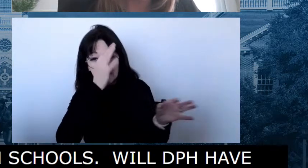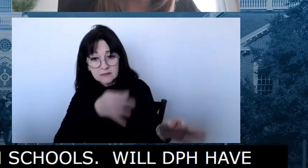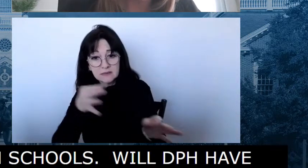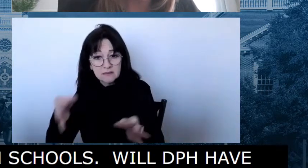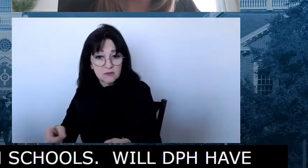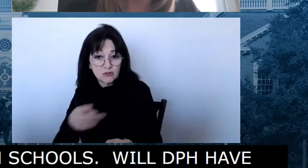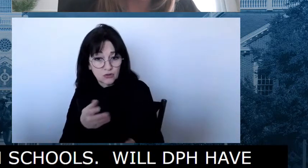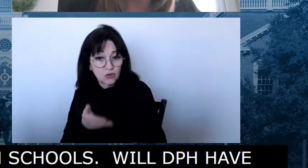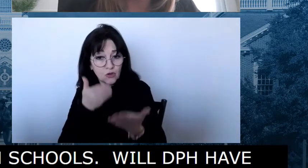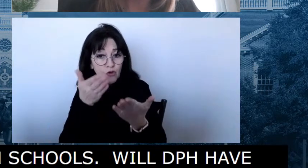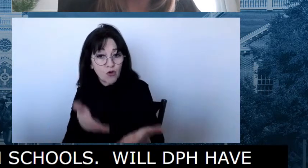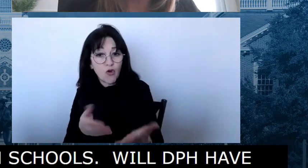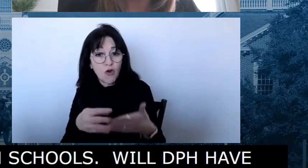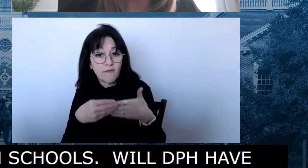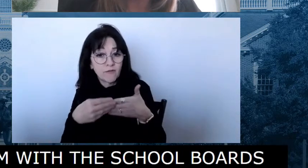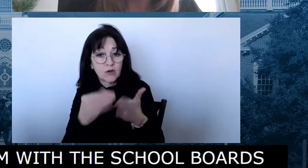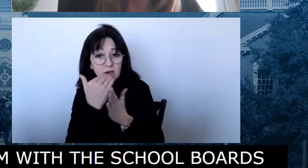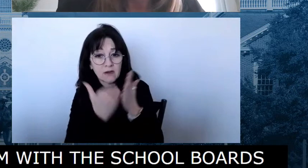point in time?